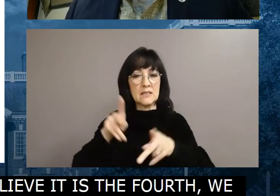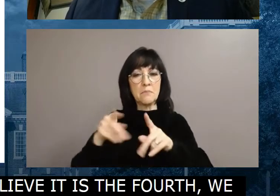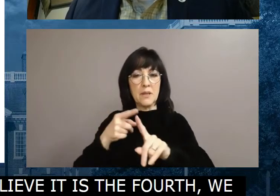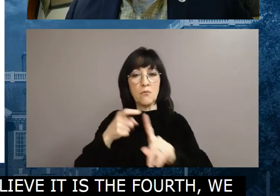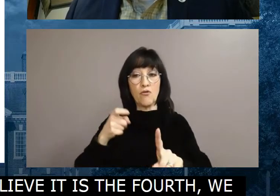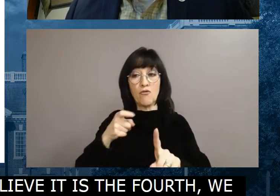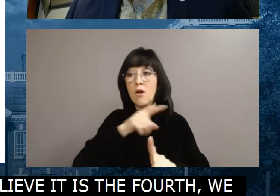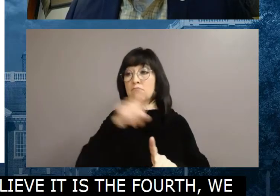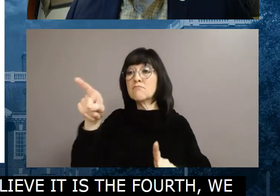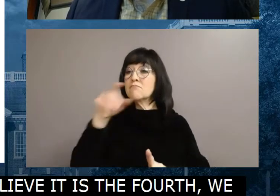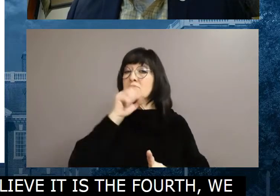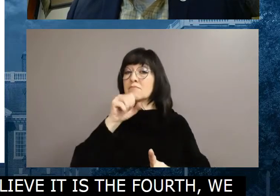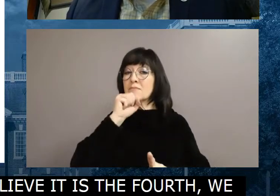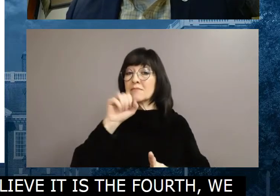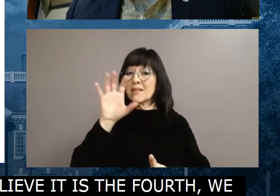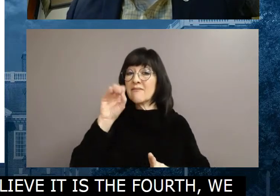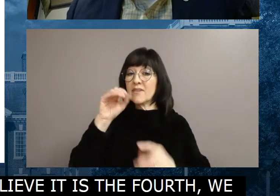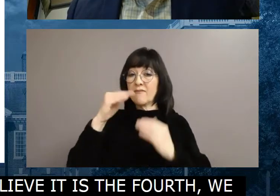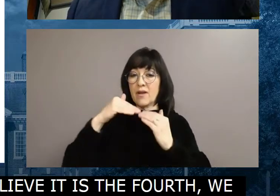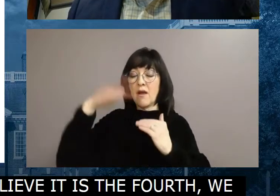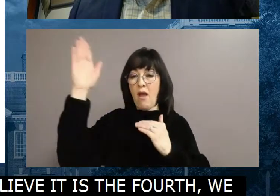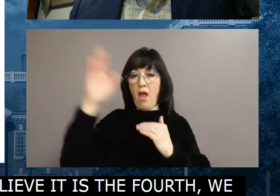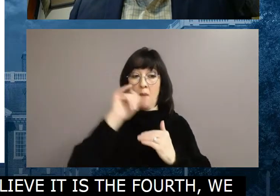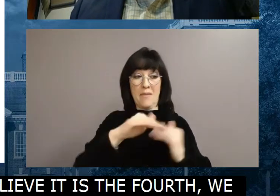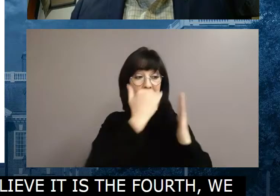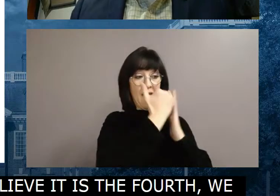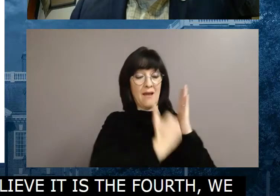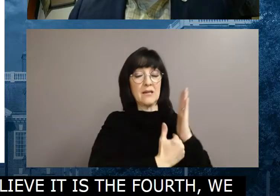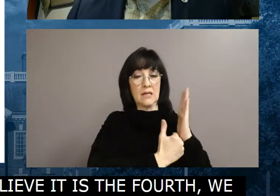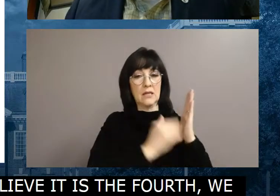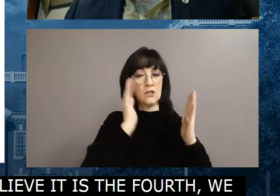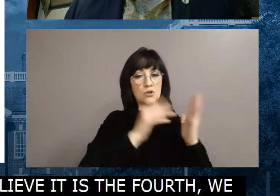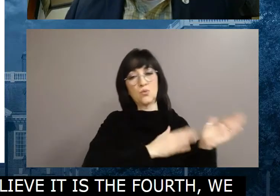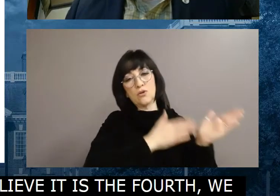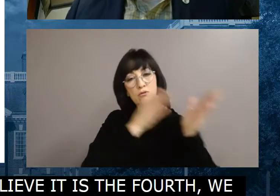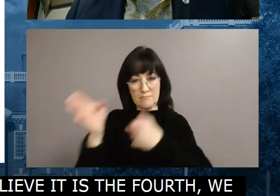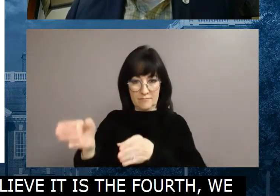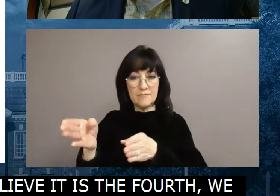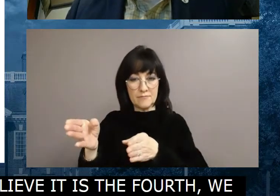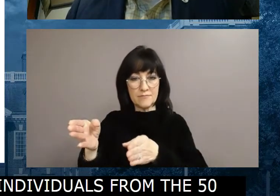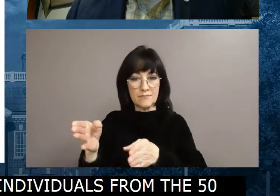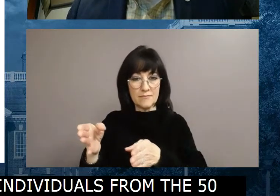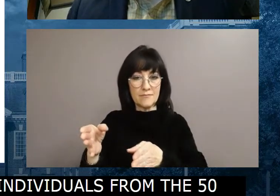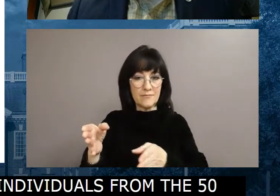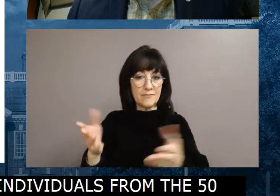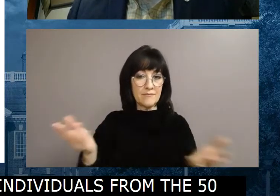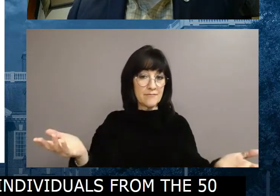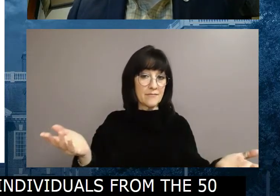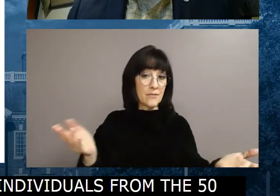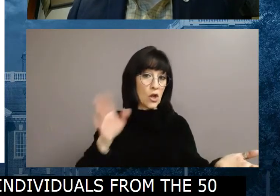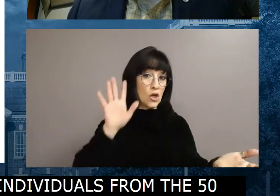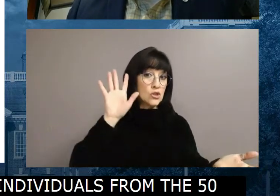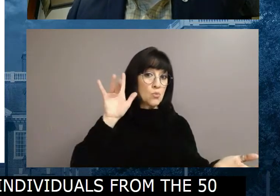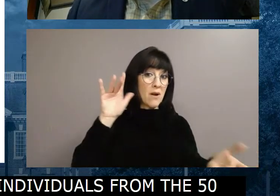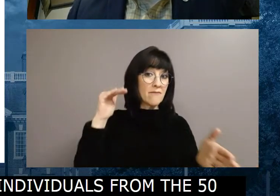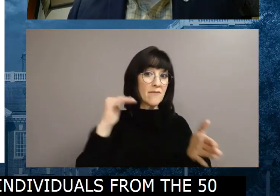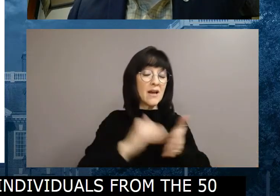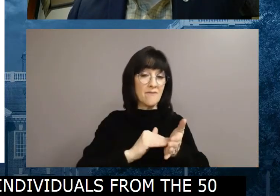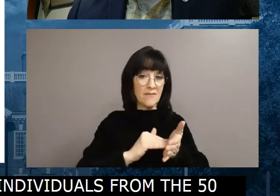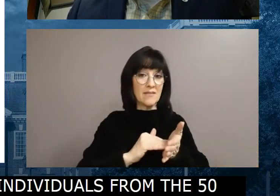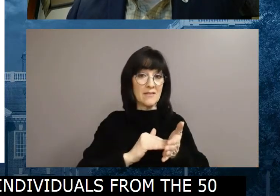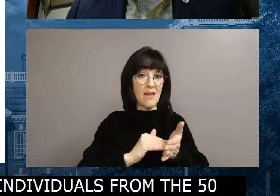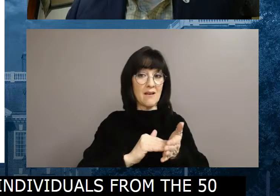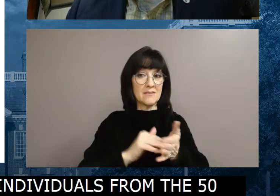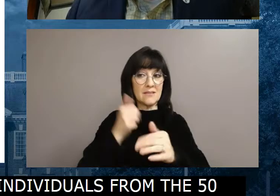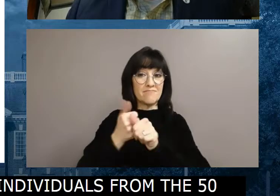up list. Everybody, as of yesterday morning, there's 25,000 people in the state that signed up to the state website